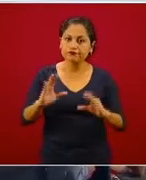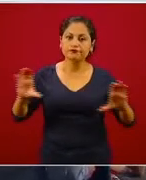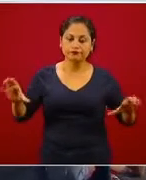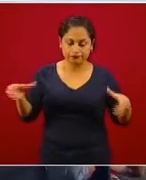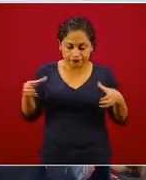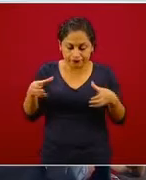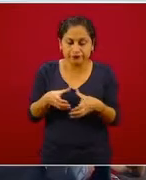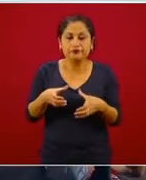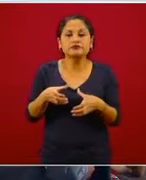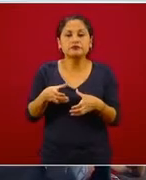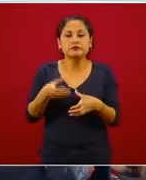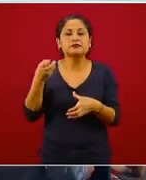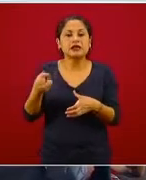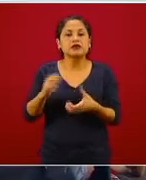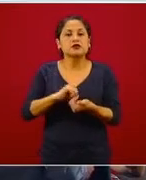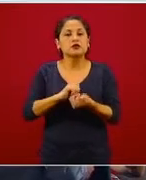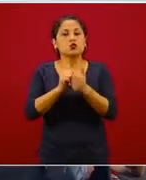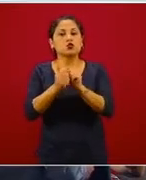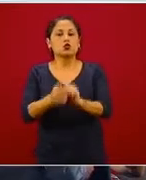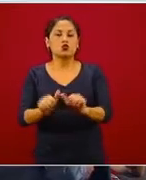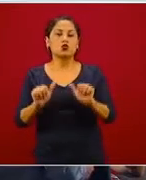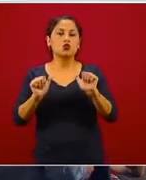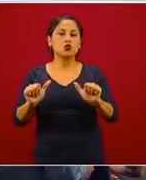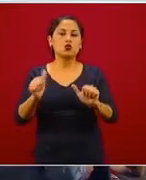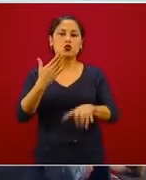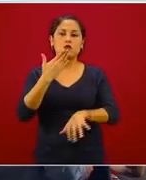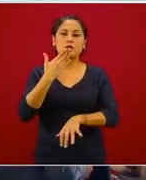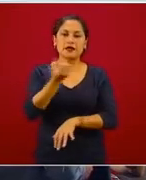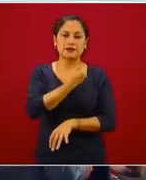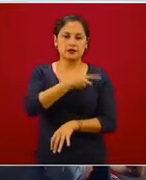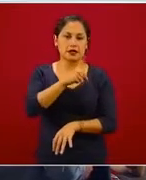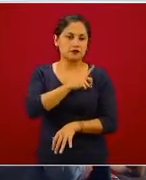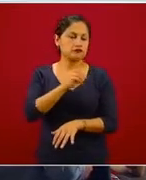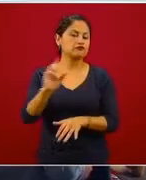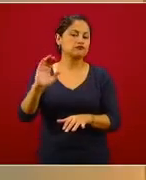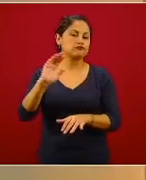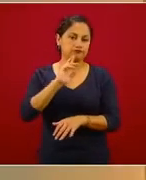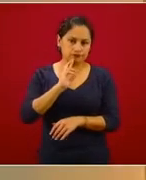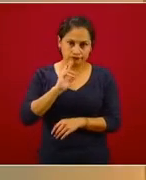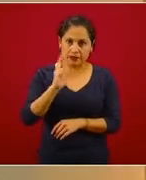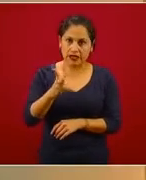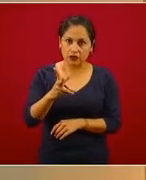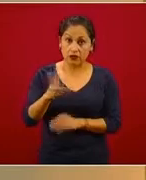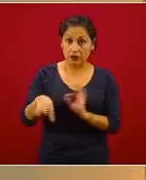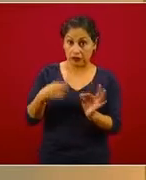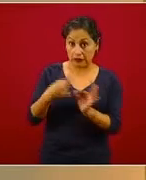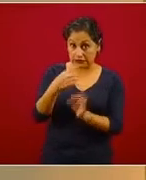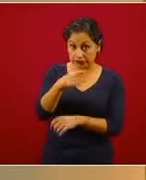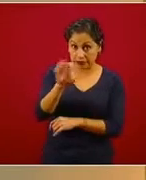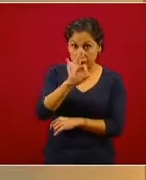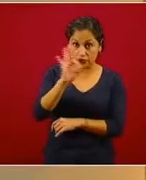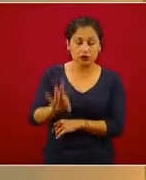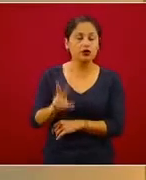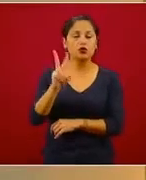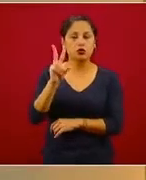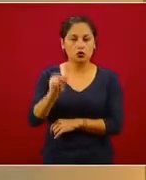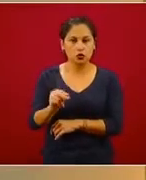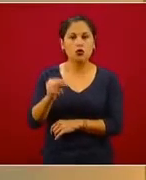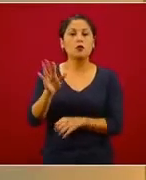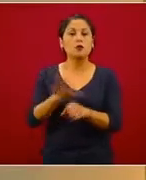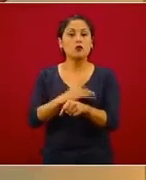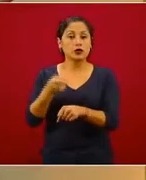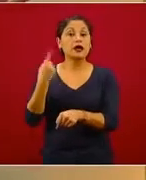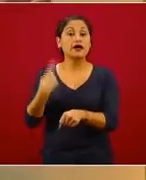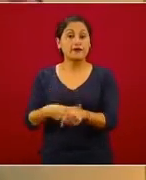reduced mobility down to more than 85% of what it was in public. And that has meant a public health